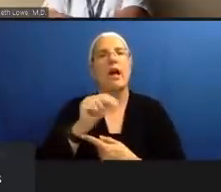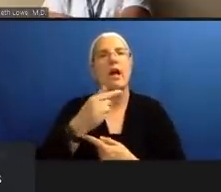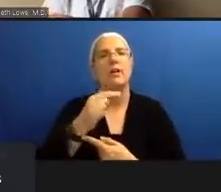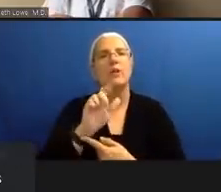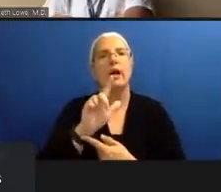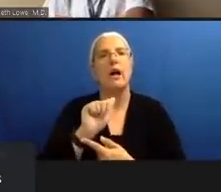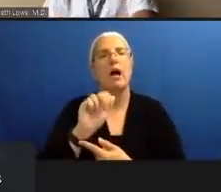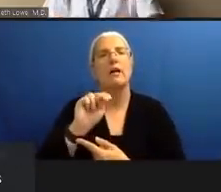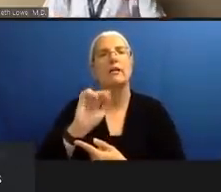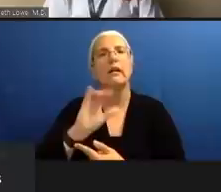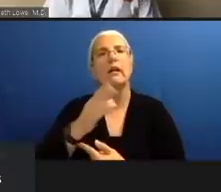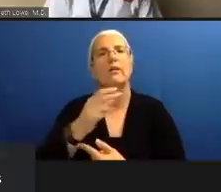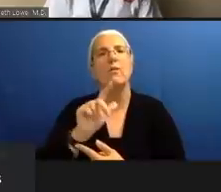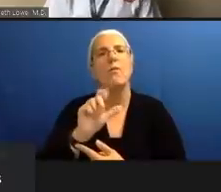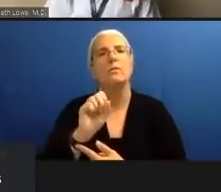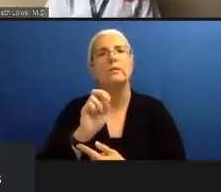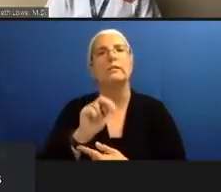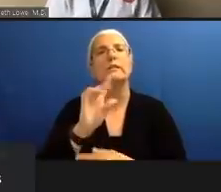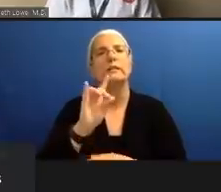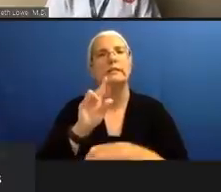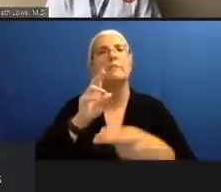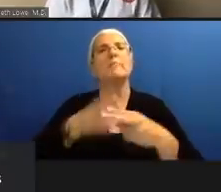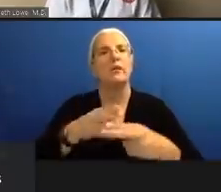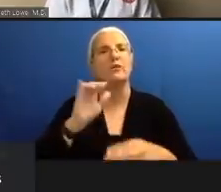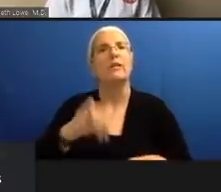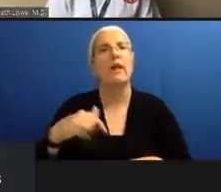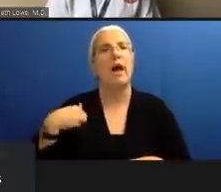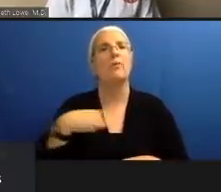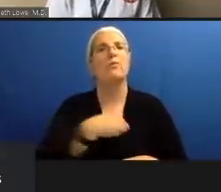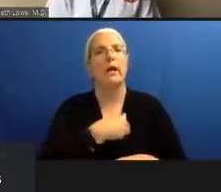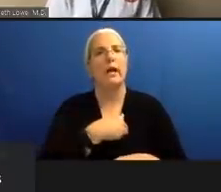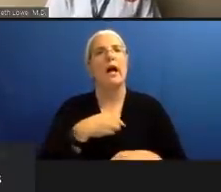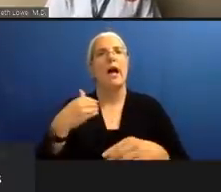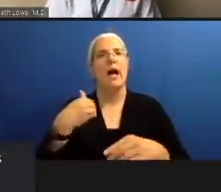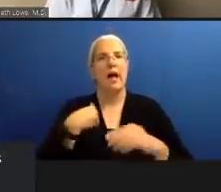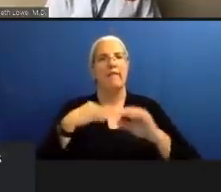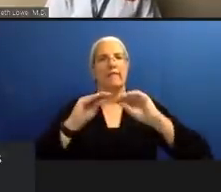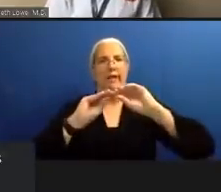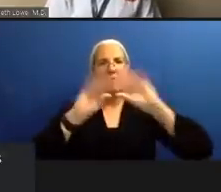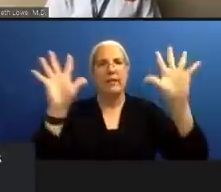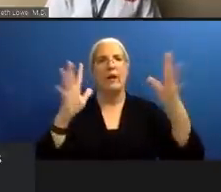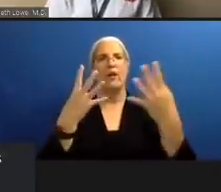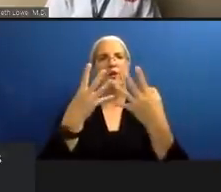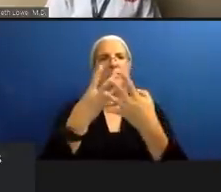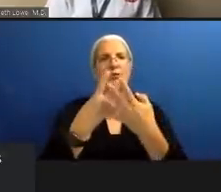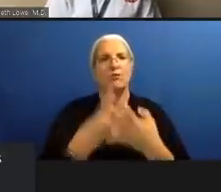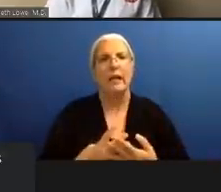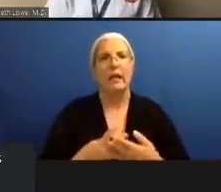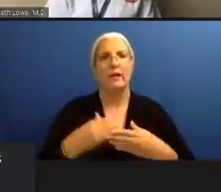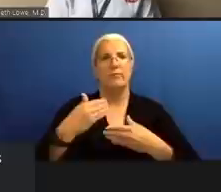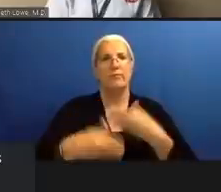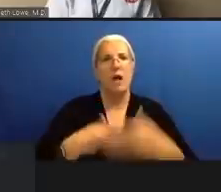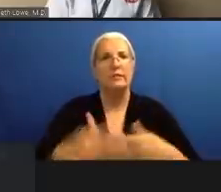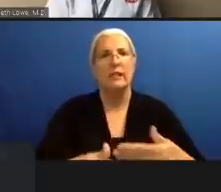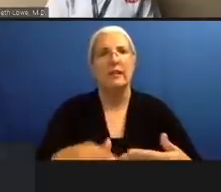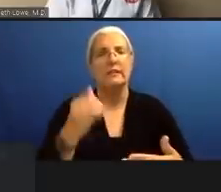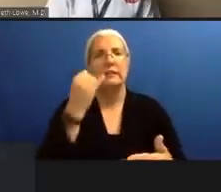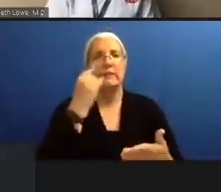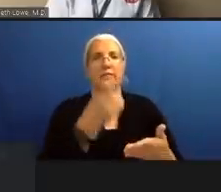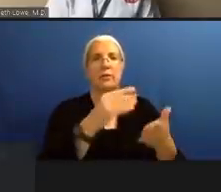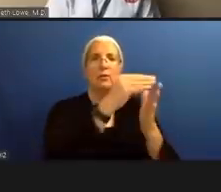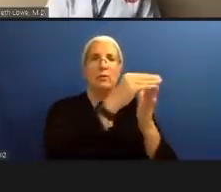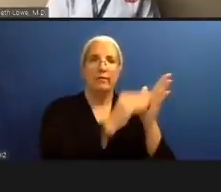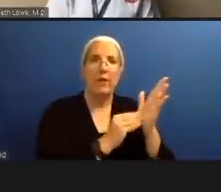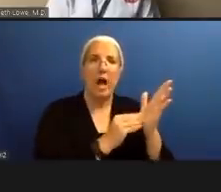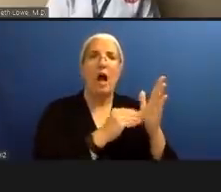a clearer gating criteria for when people go on to register for free testing online. We'll guide them through some questions about